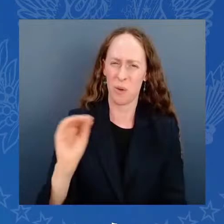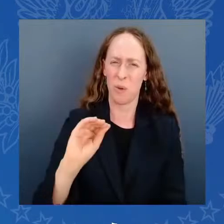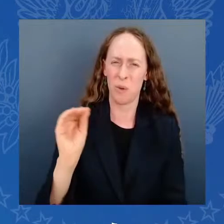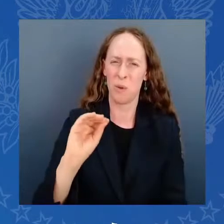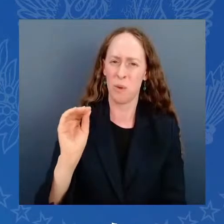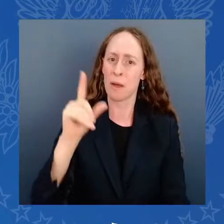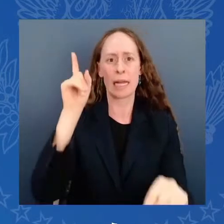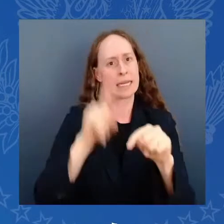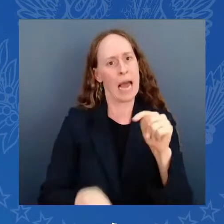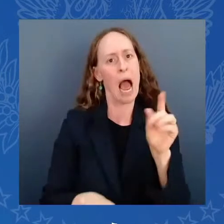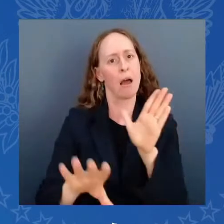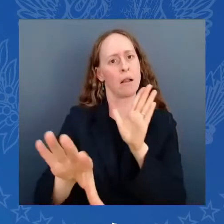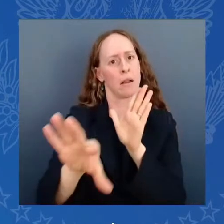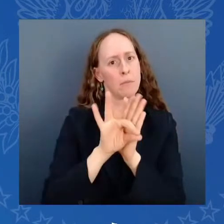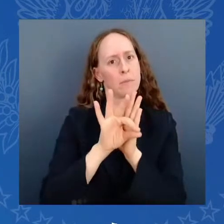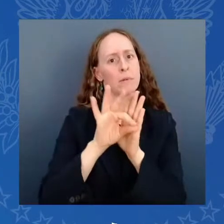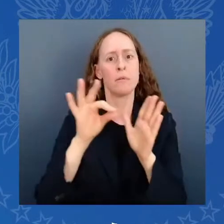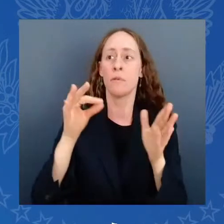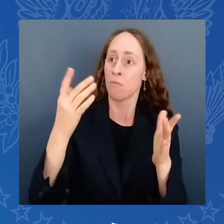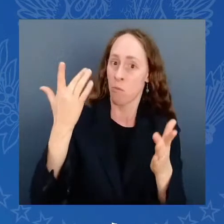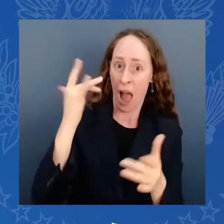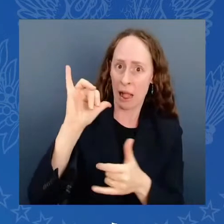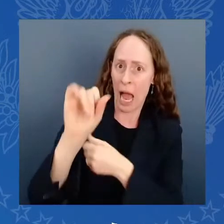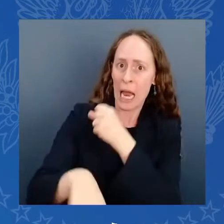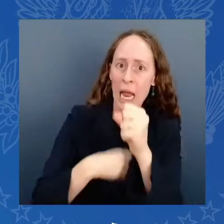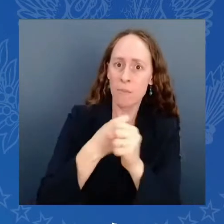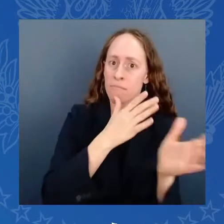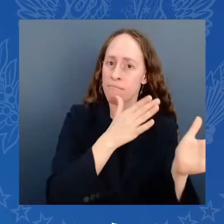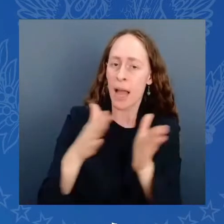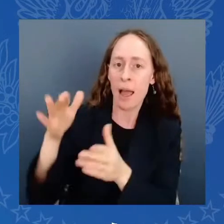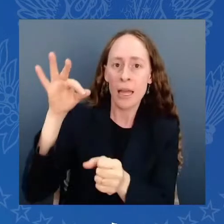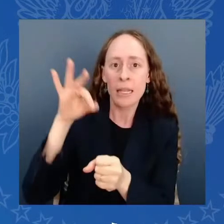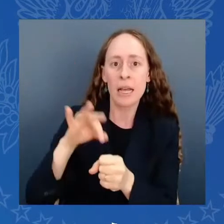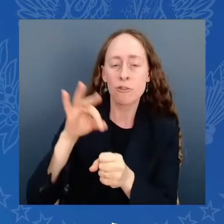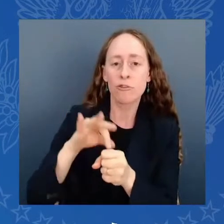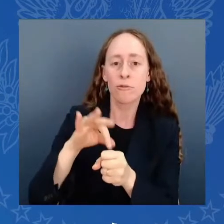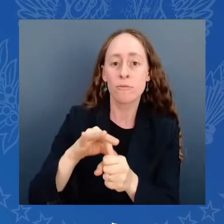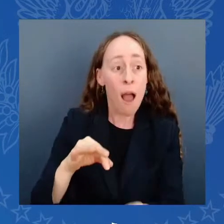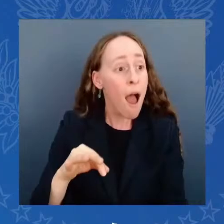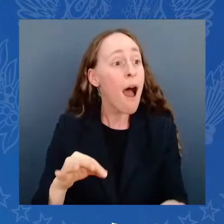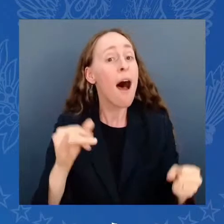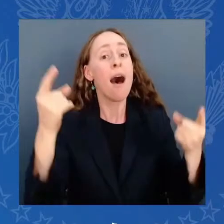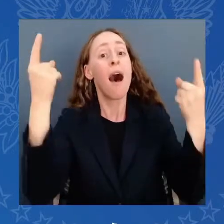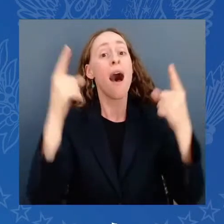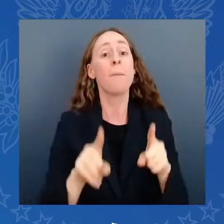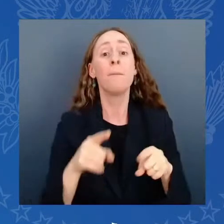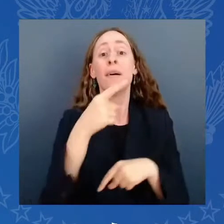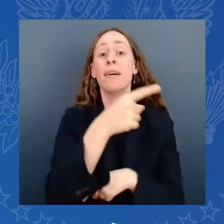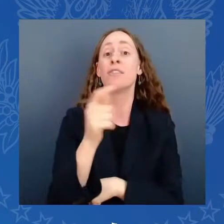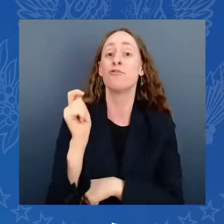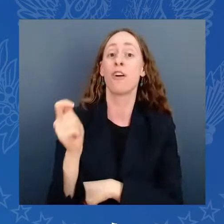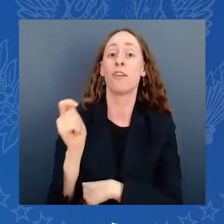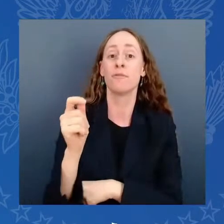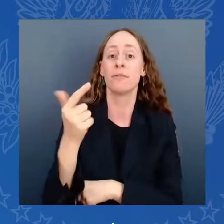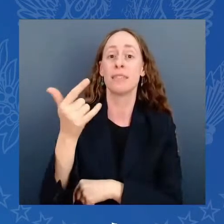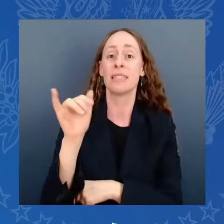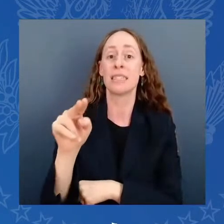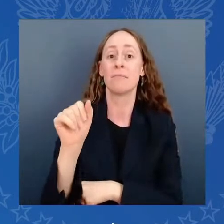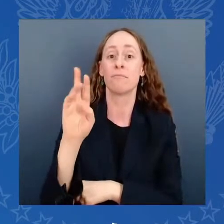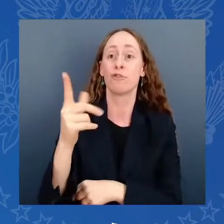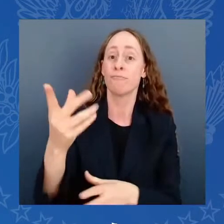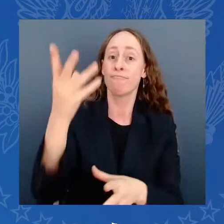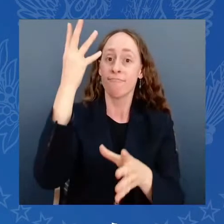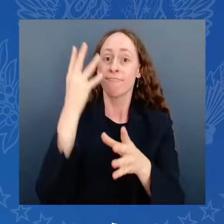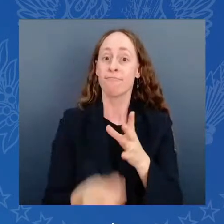then, when Justice Ginsburg died in 2020, Republicans rushed through the